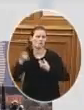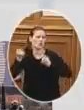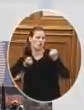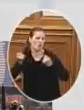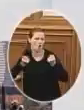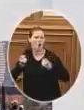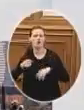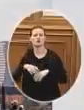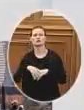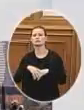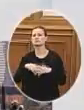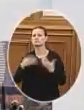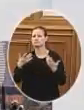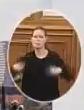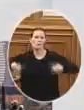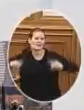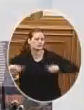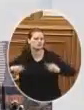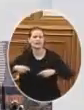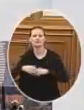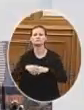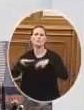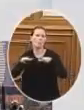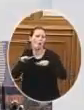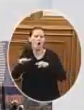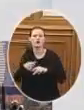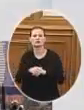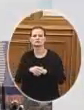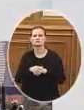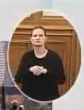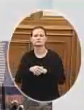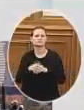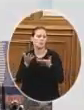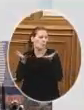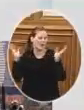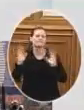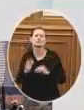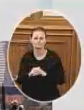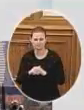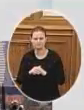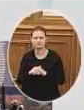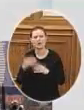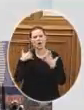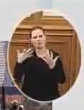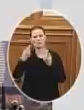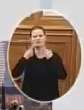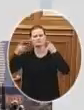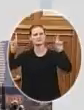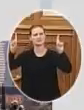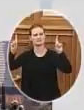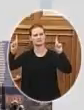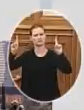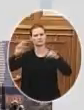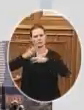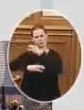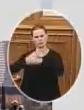sustainable, accessible, and successful World Series races and America's Cup